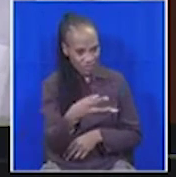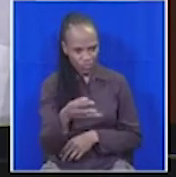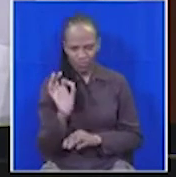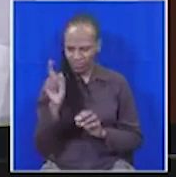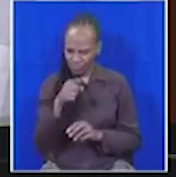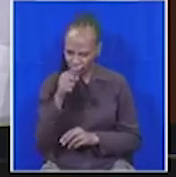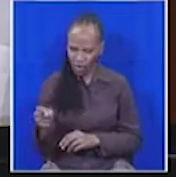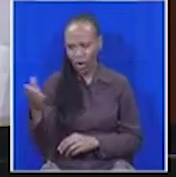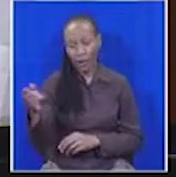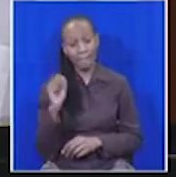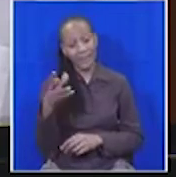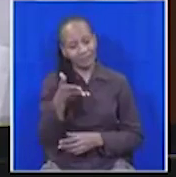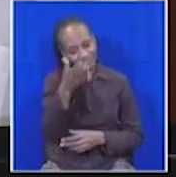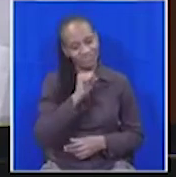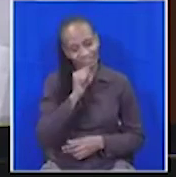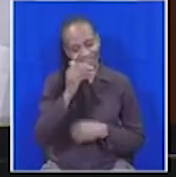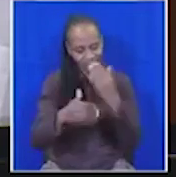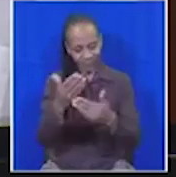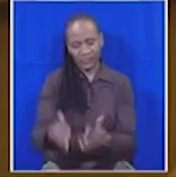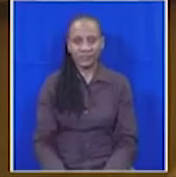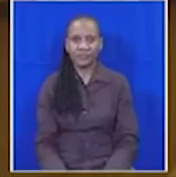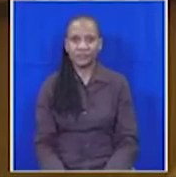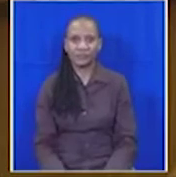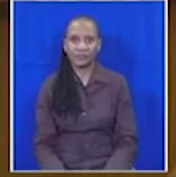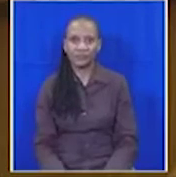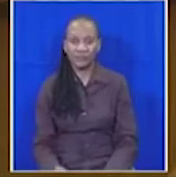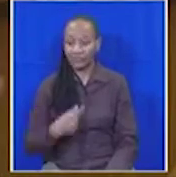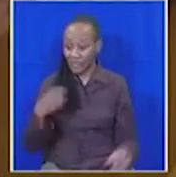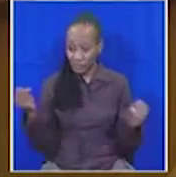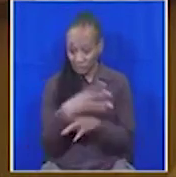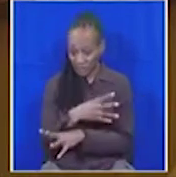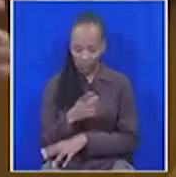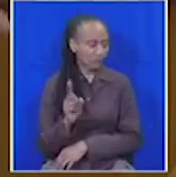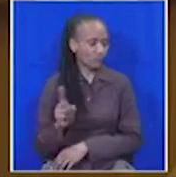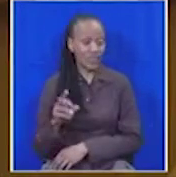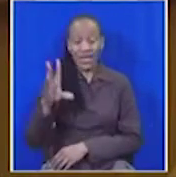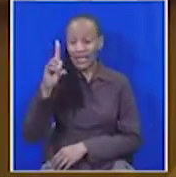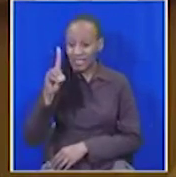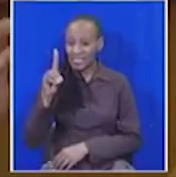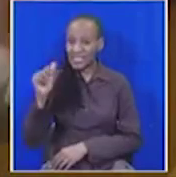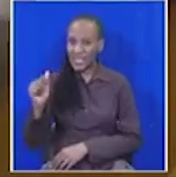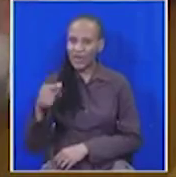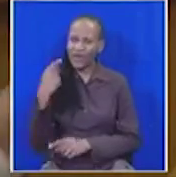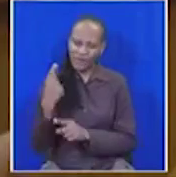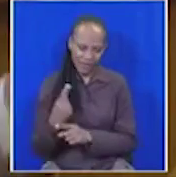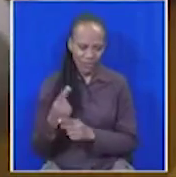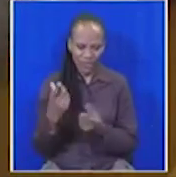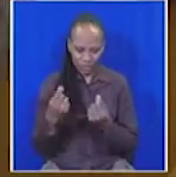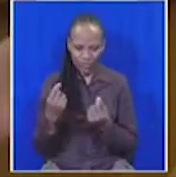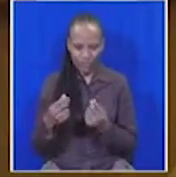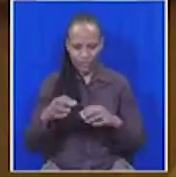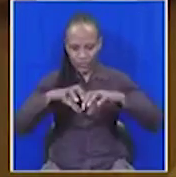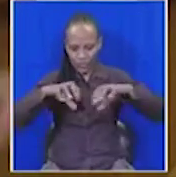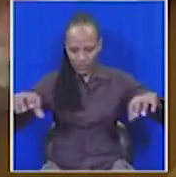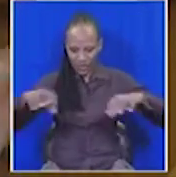Proceed. Honourable Deputy Speaker, I'm not surprised because the DA operates on the principle of divide